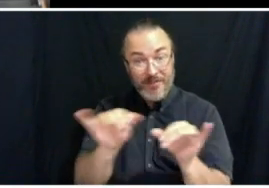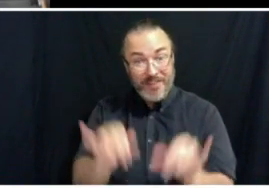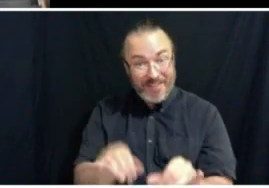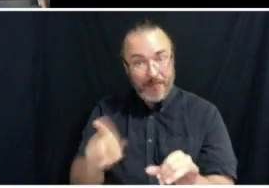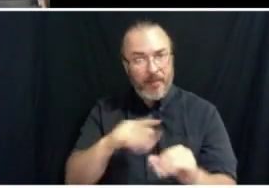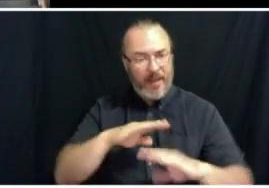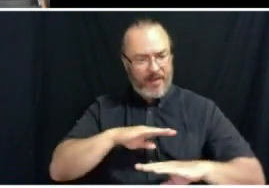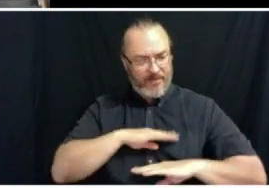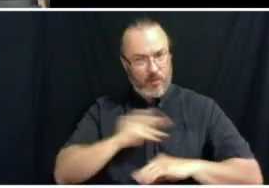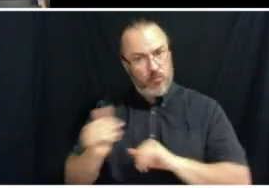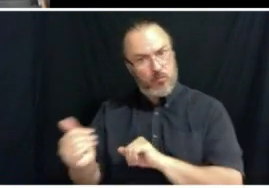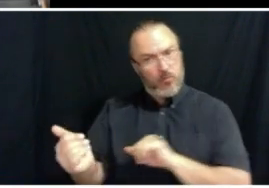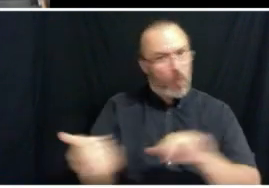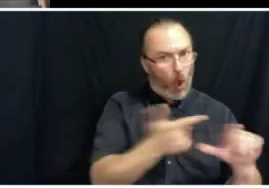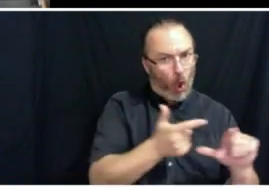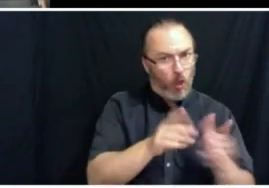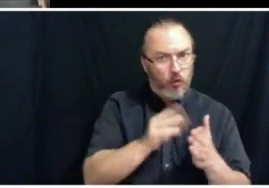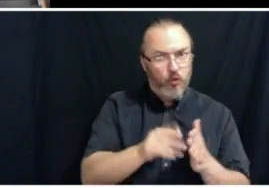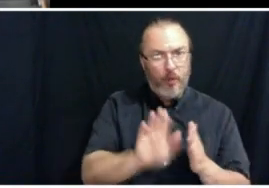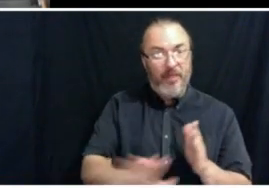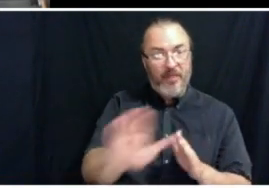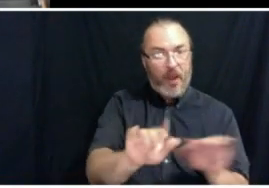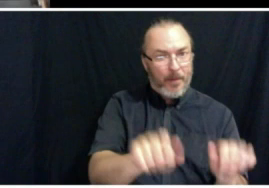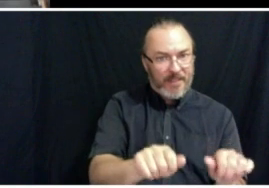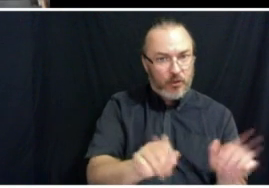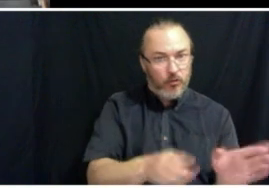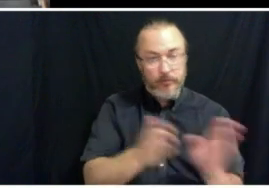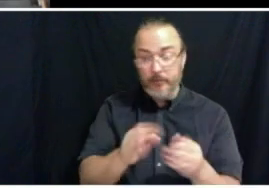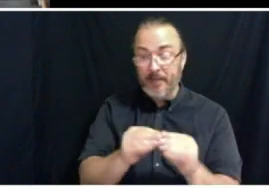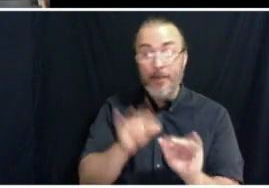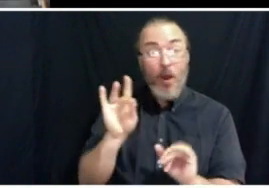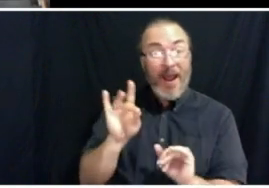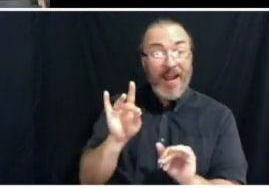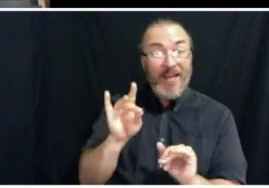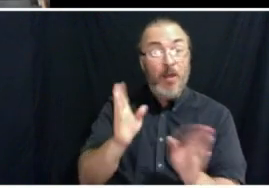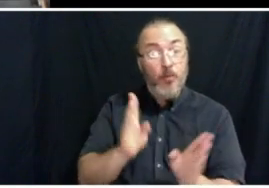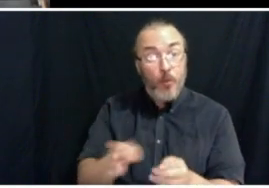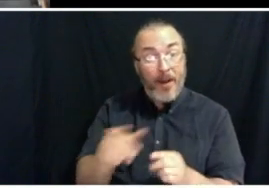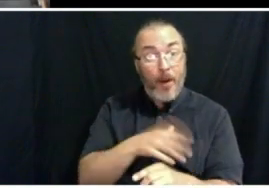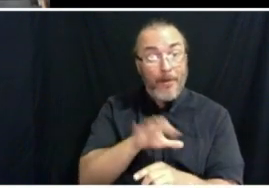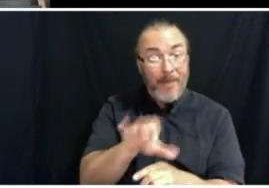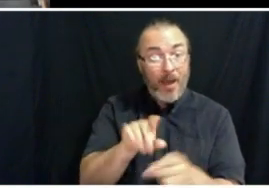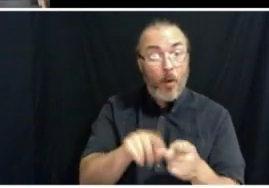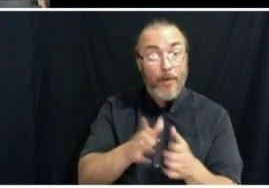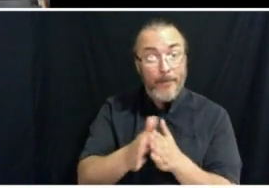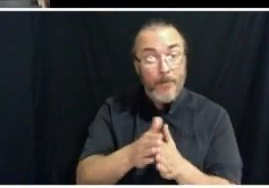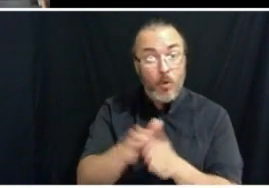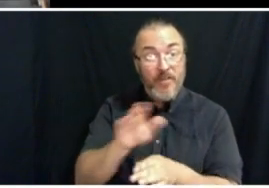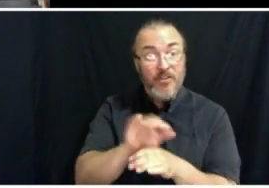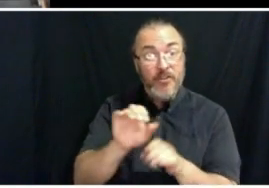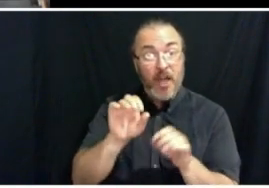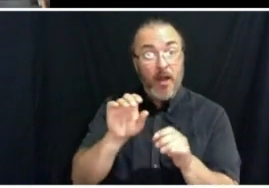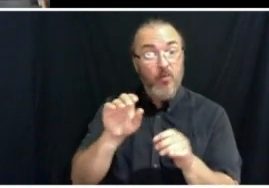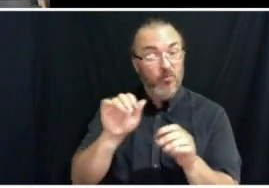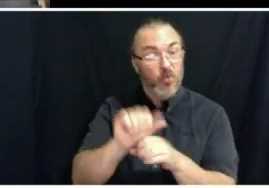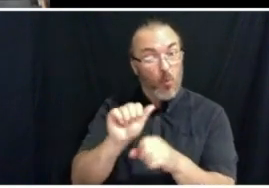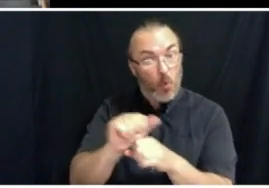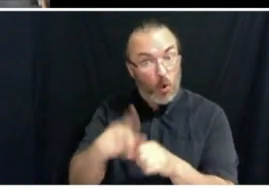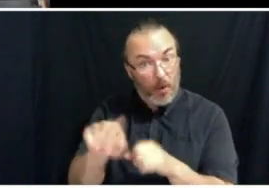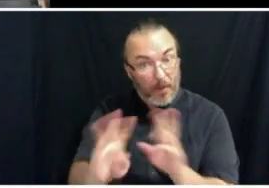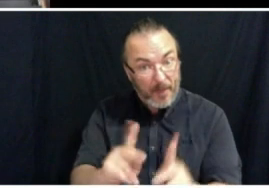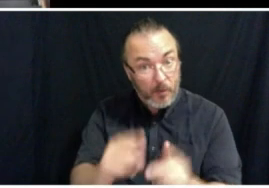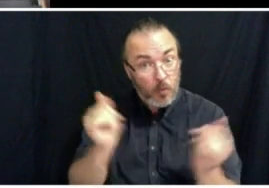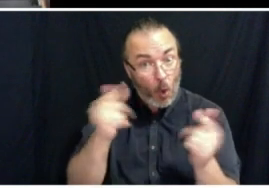potential. Number 8, prepare, empower, and motivate the education workforce. All teachers should be prepared to teach